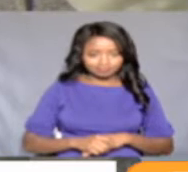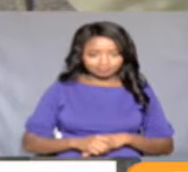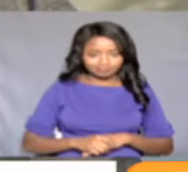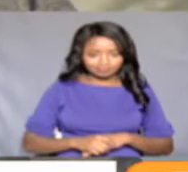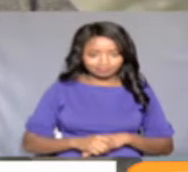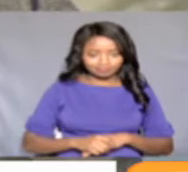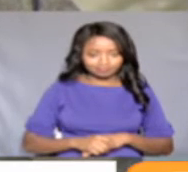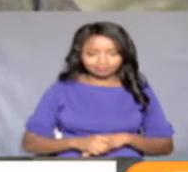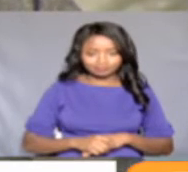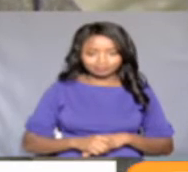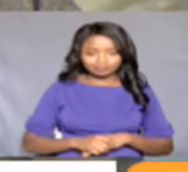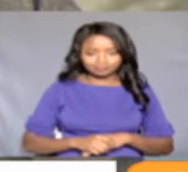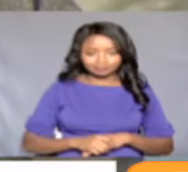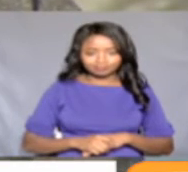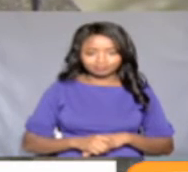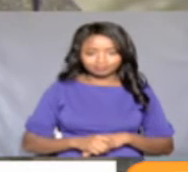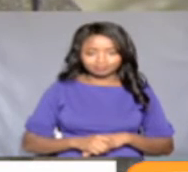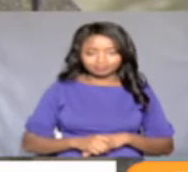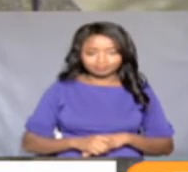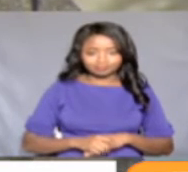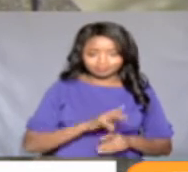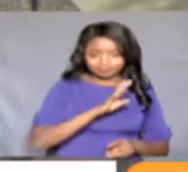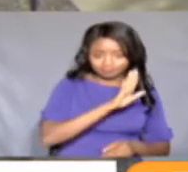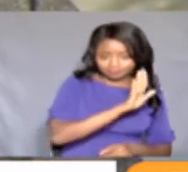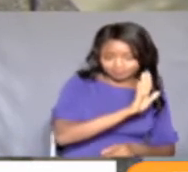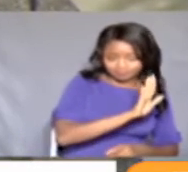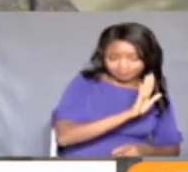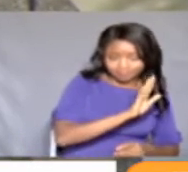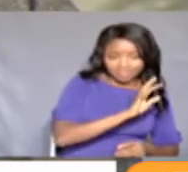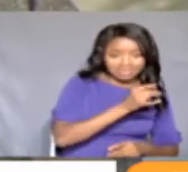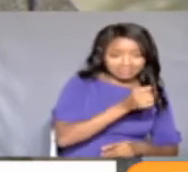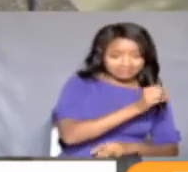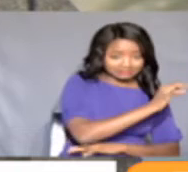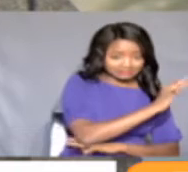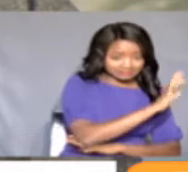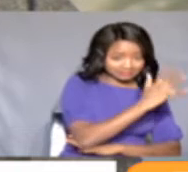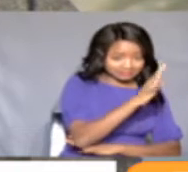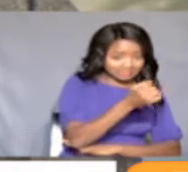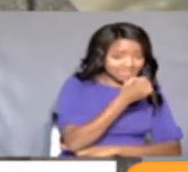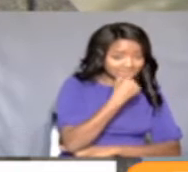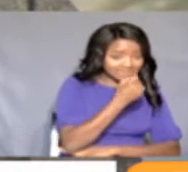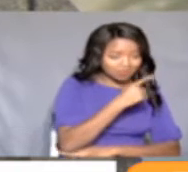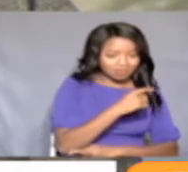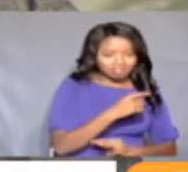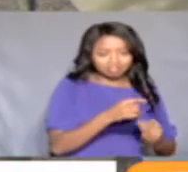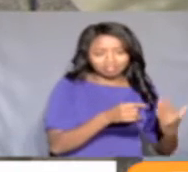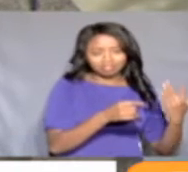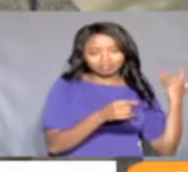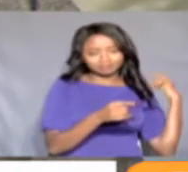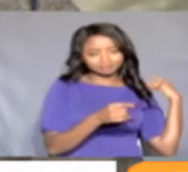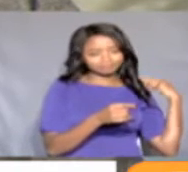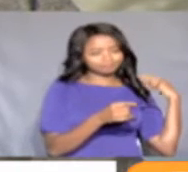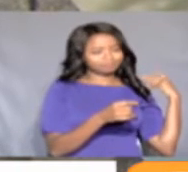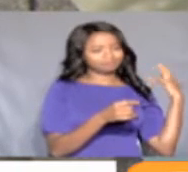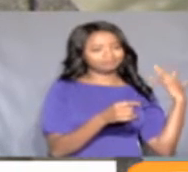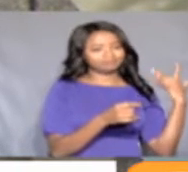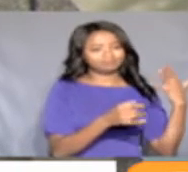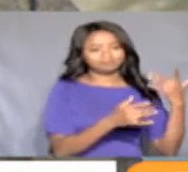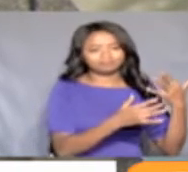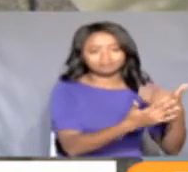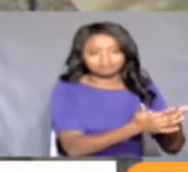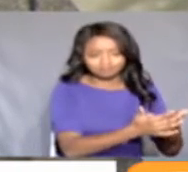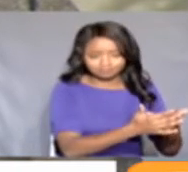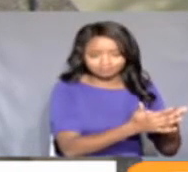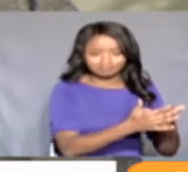the dosage. Traditional medicine has been used for a very, very long time. And our